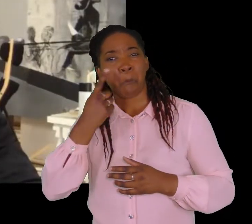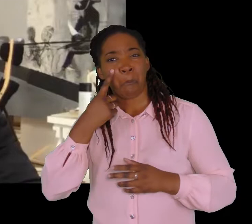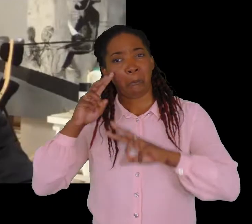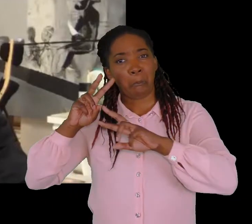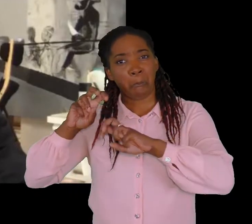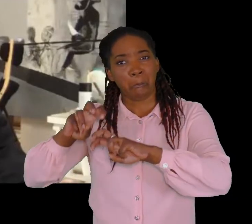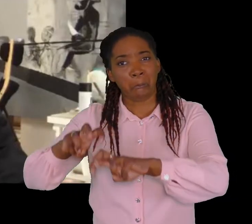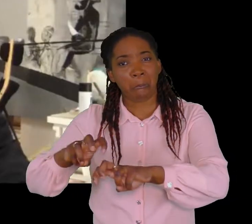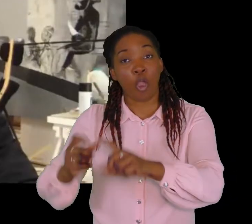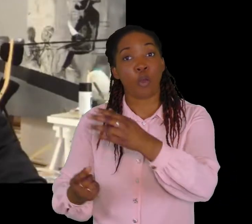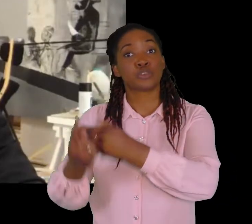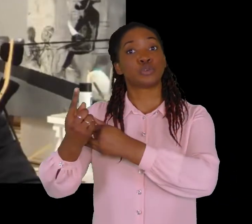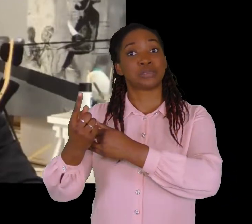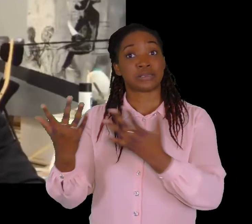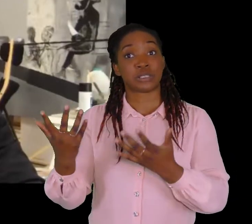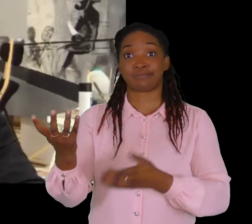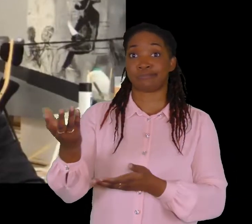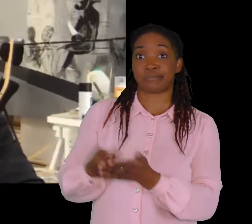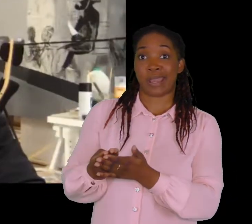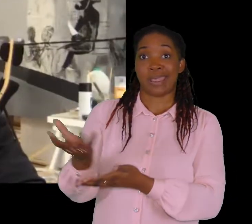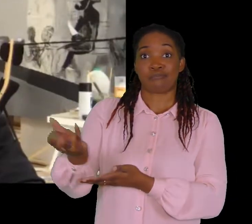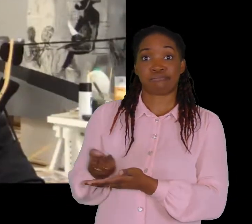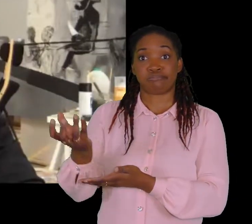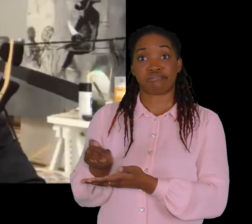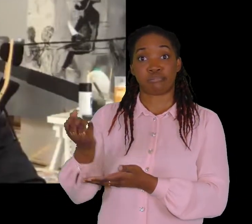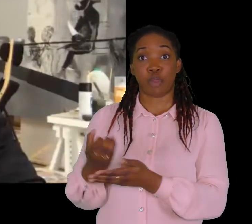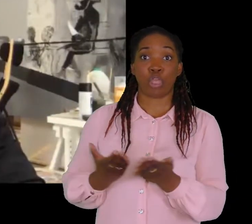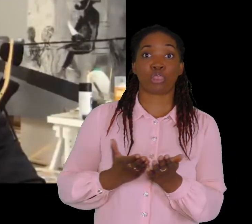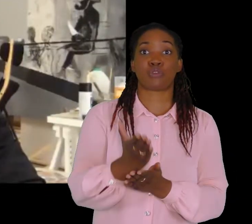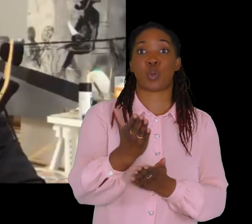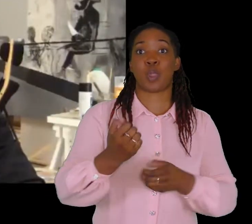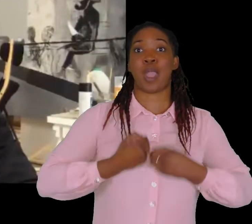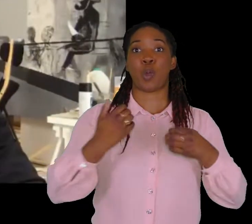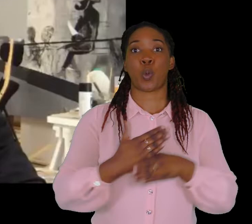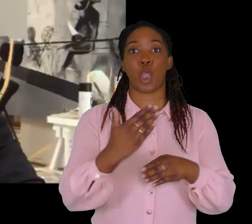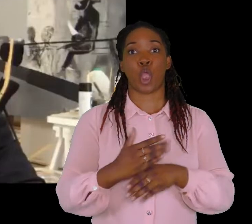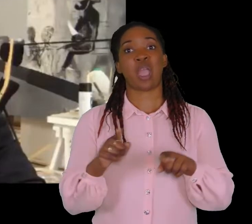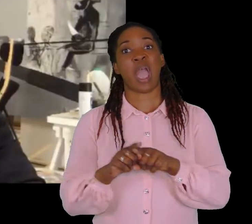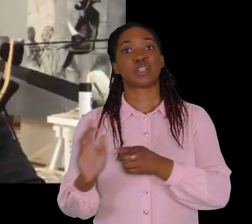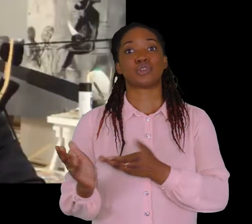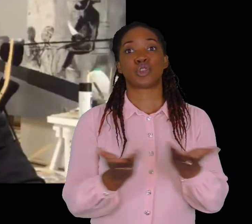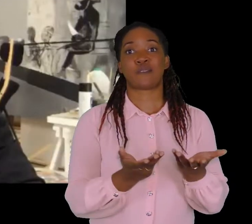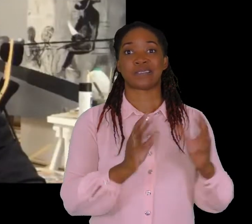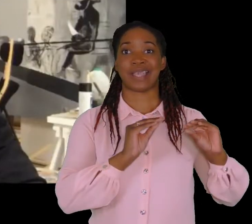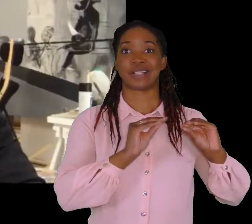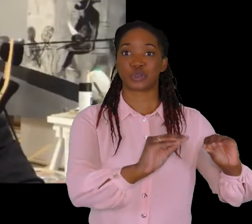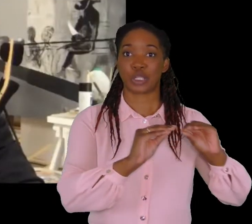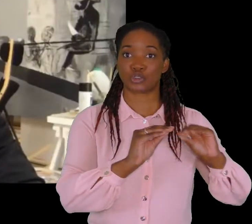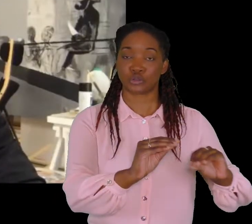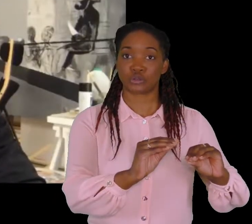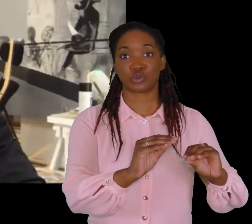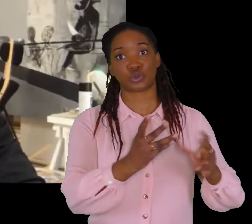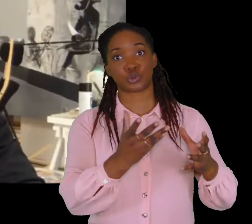for opportunities to earn a living through our work, as well as provide services of an education